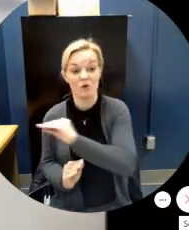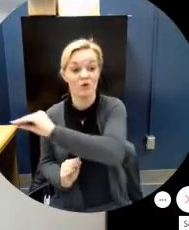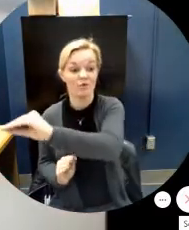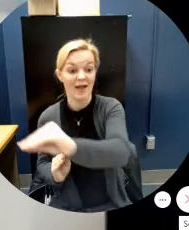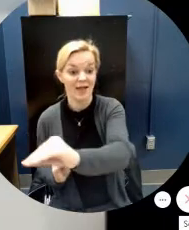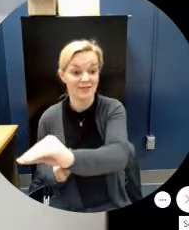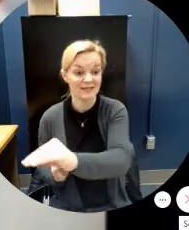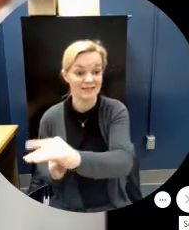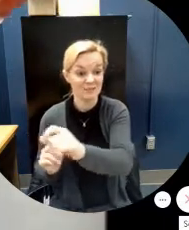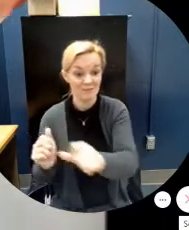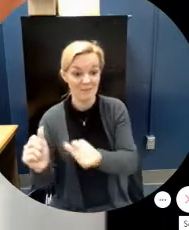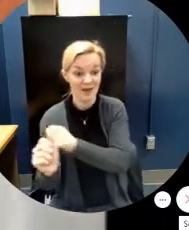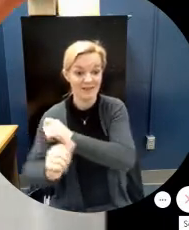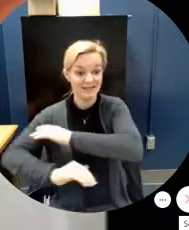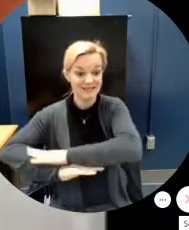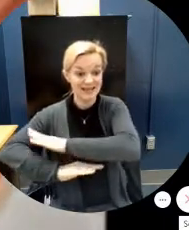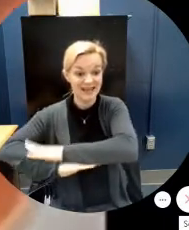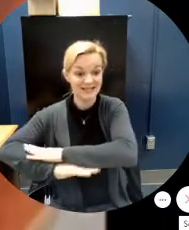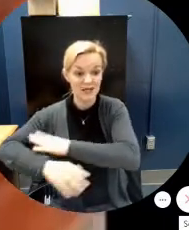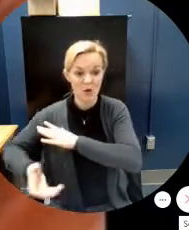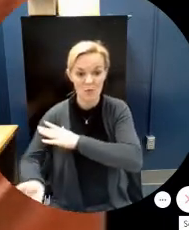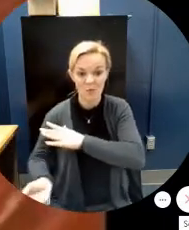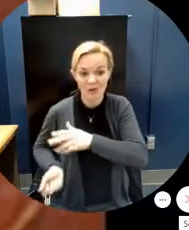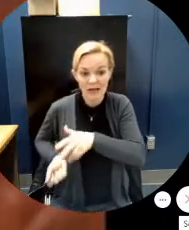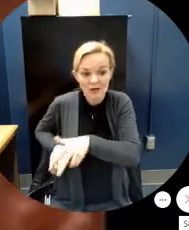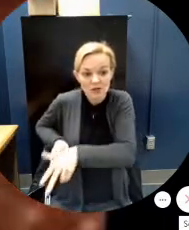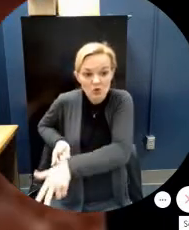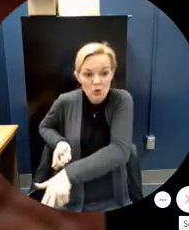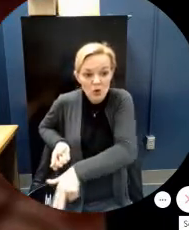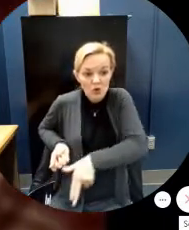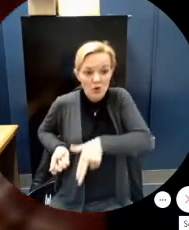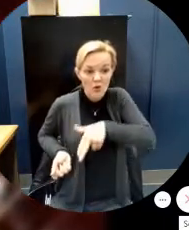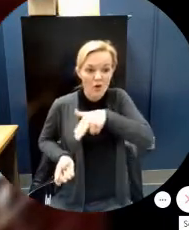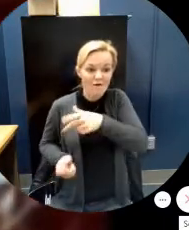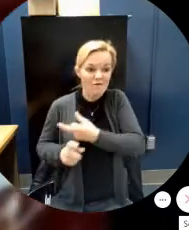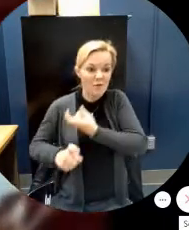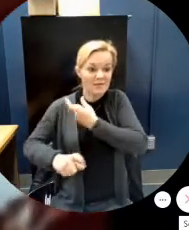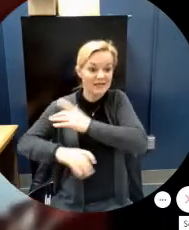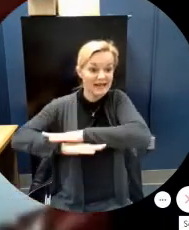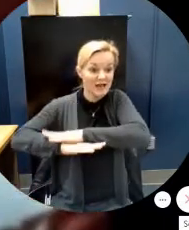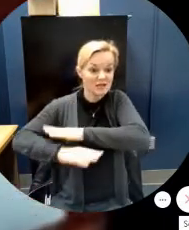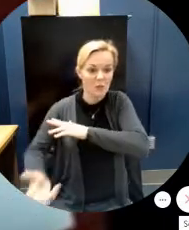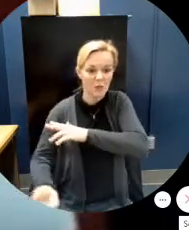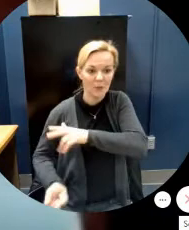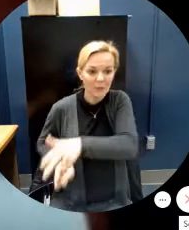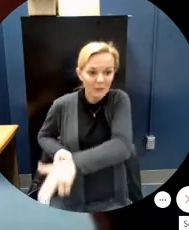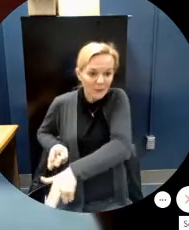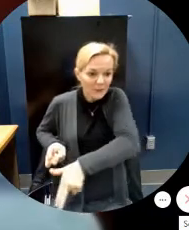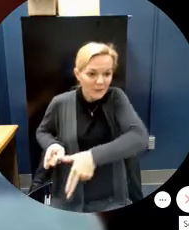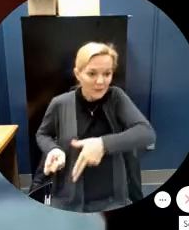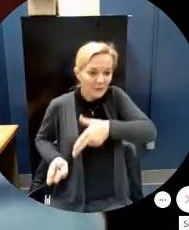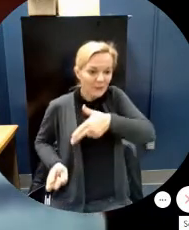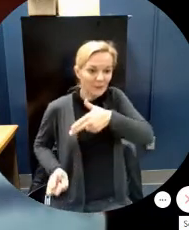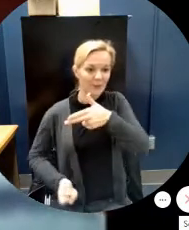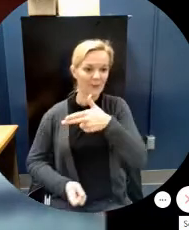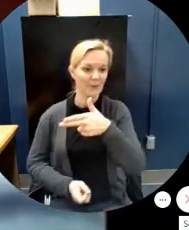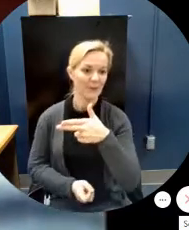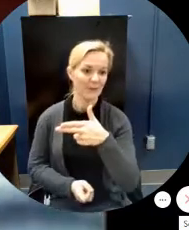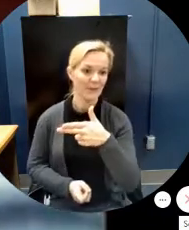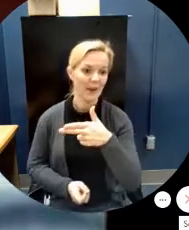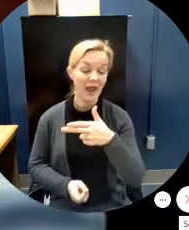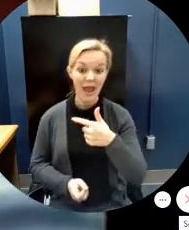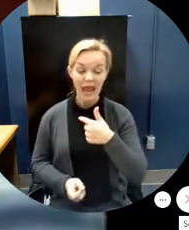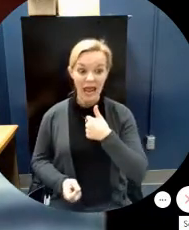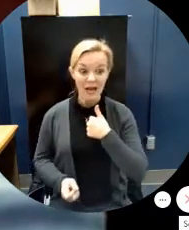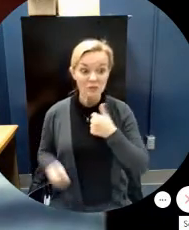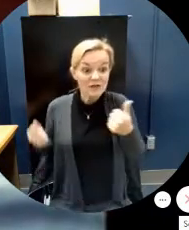drawing a handgun from a drawer. My immediate feelings and emotions was that of